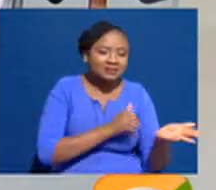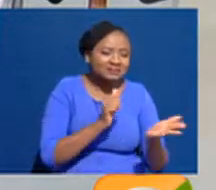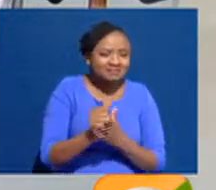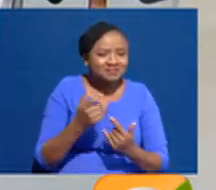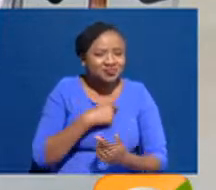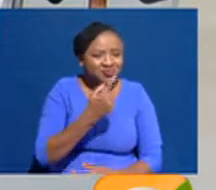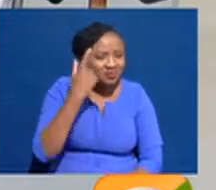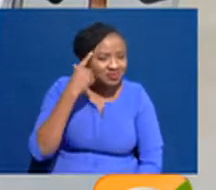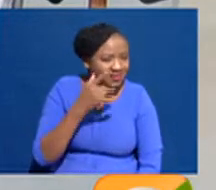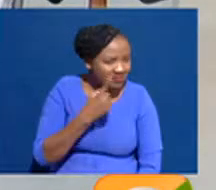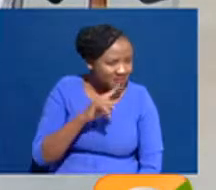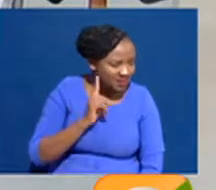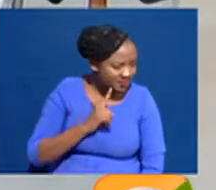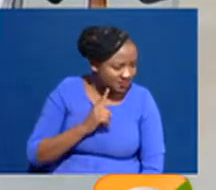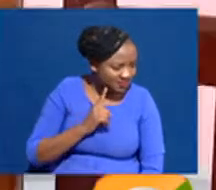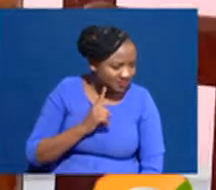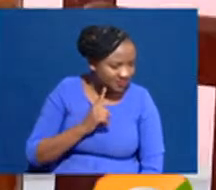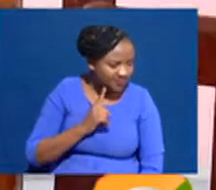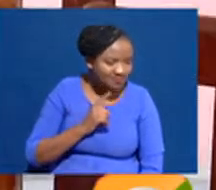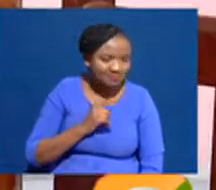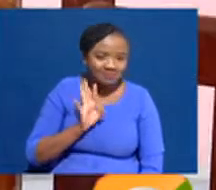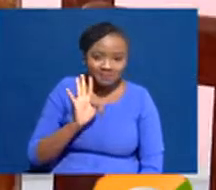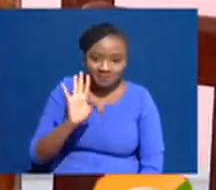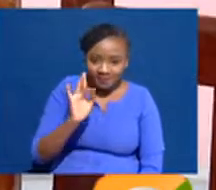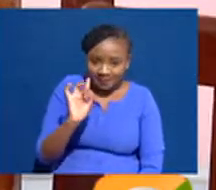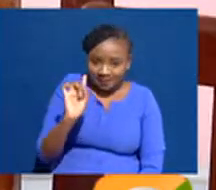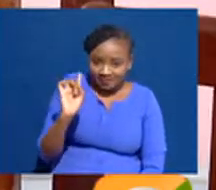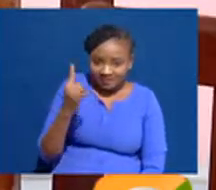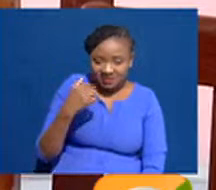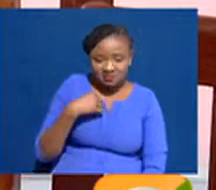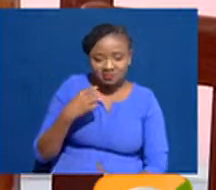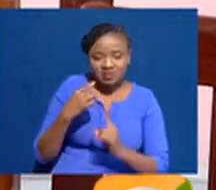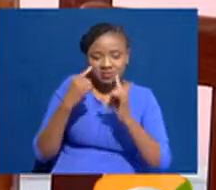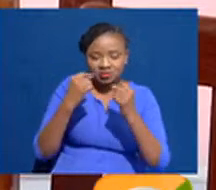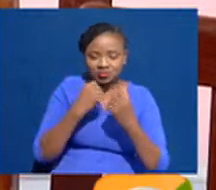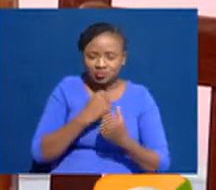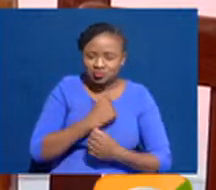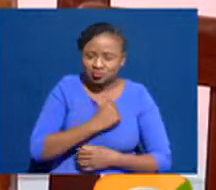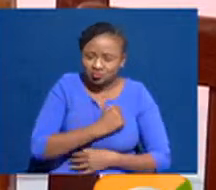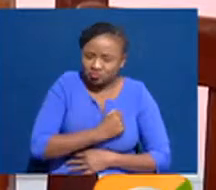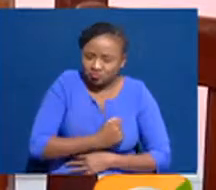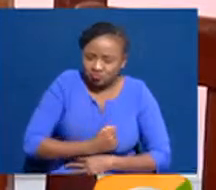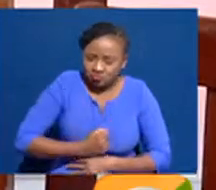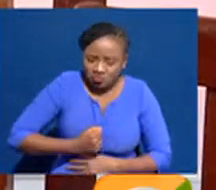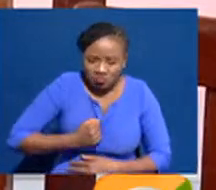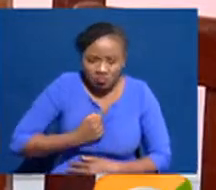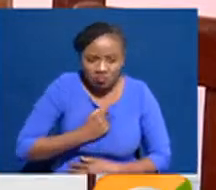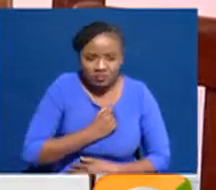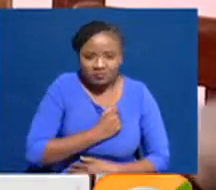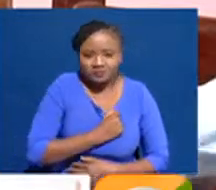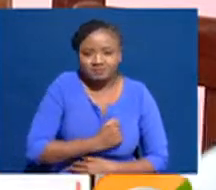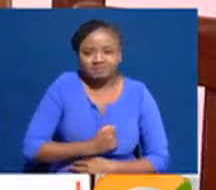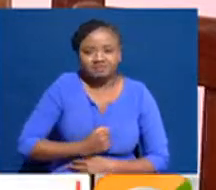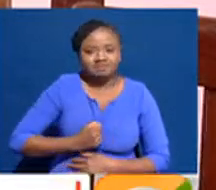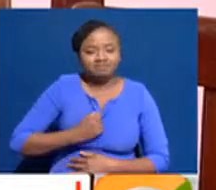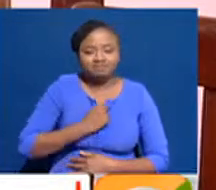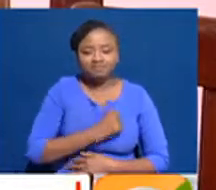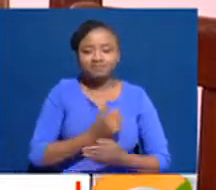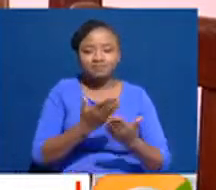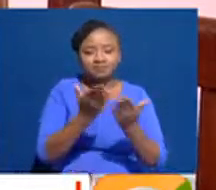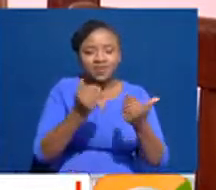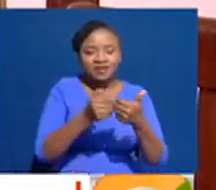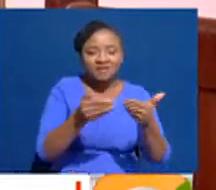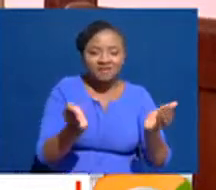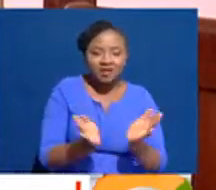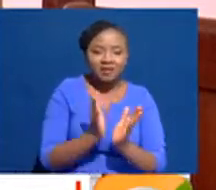it necessary? First of all, I want to send my heartfelt condolences to the families who